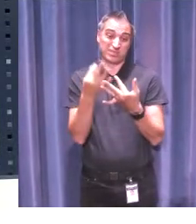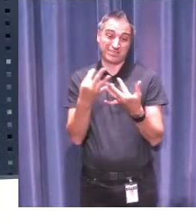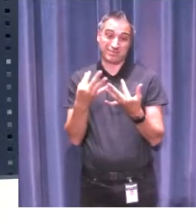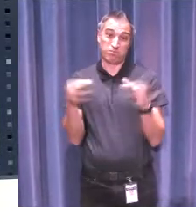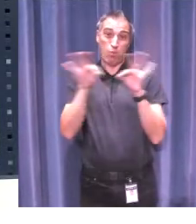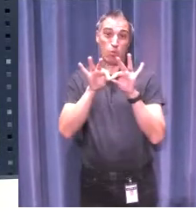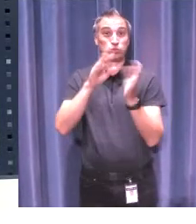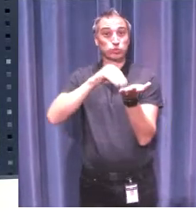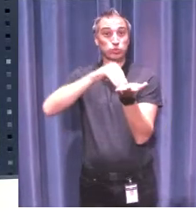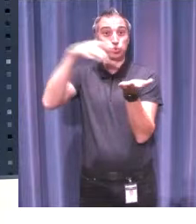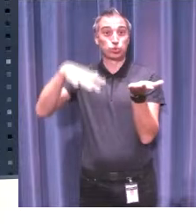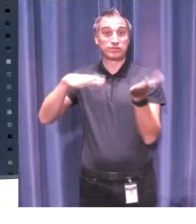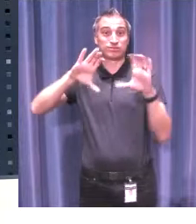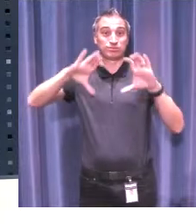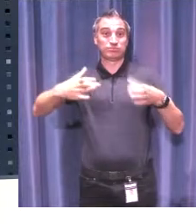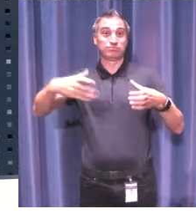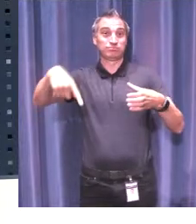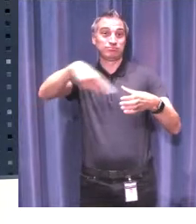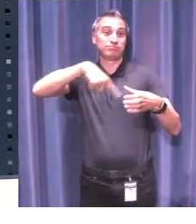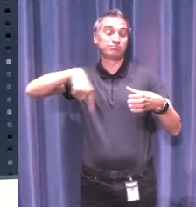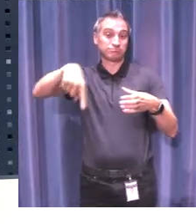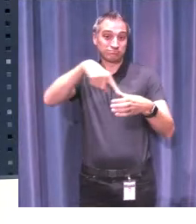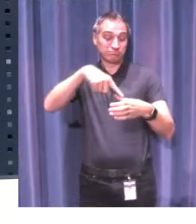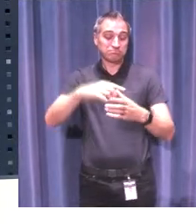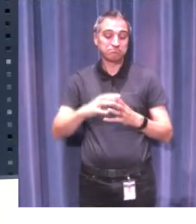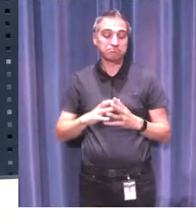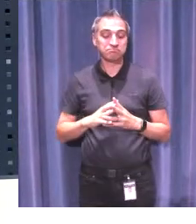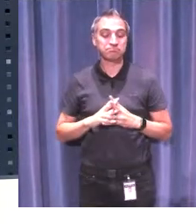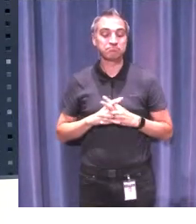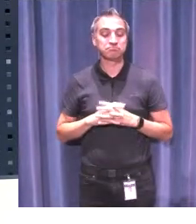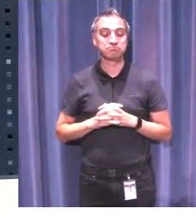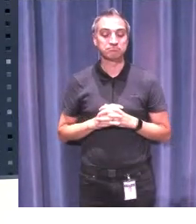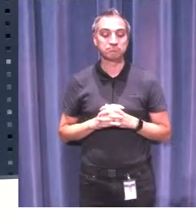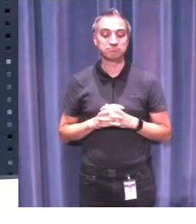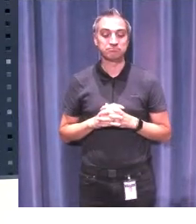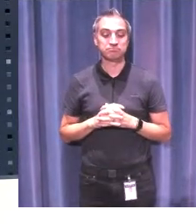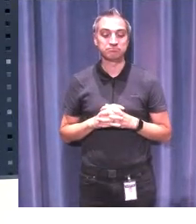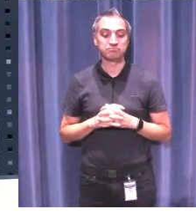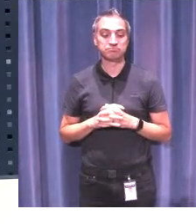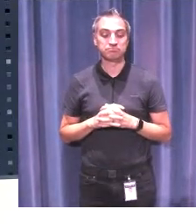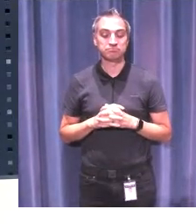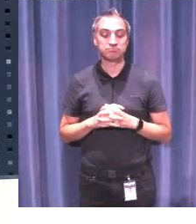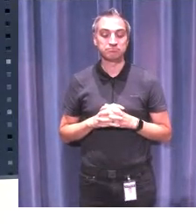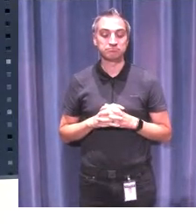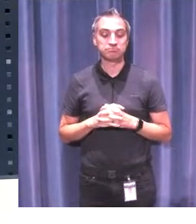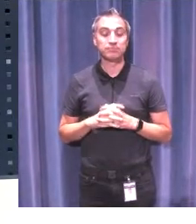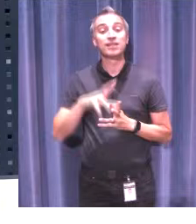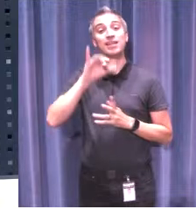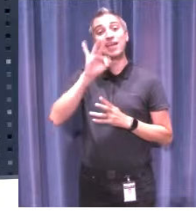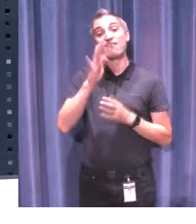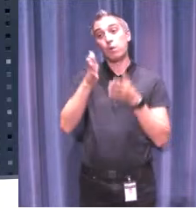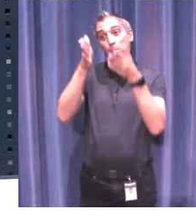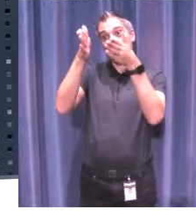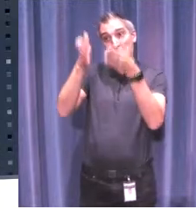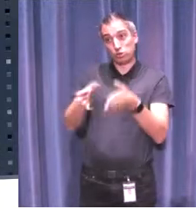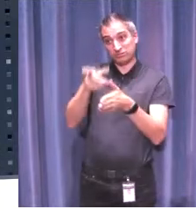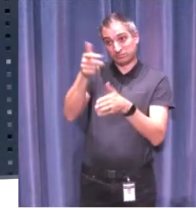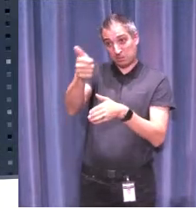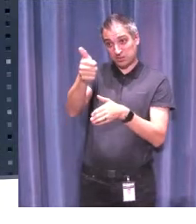body. And I think when a person feels heard